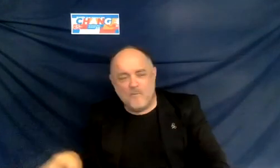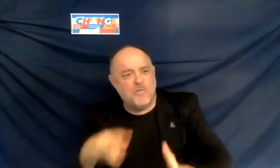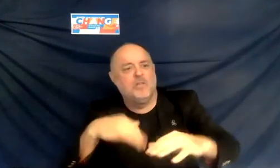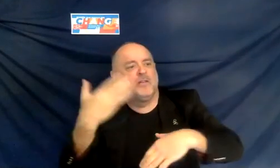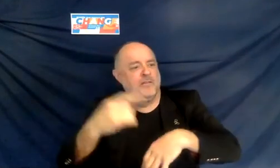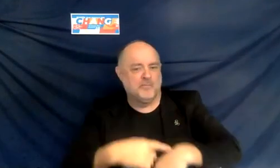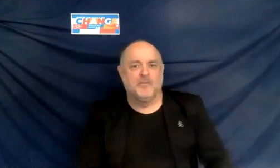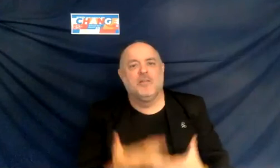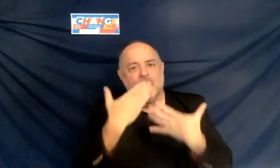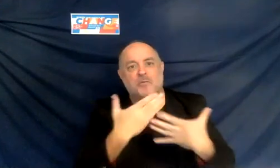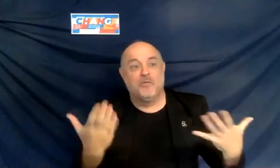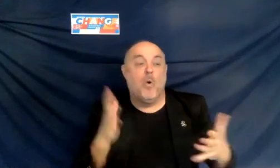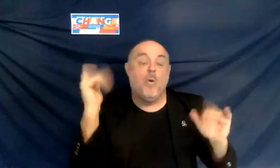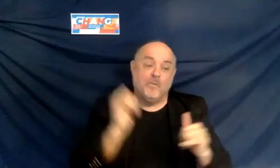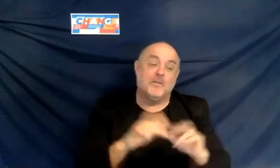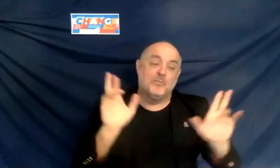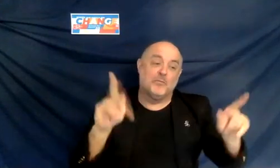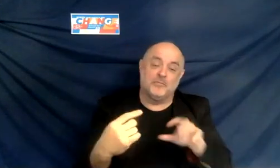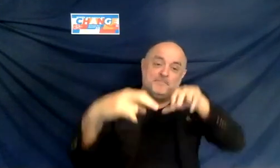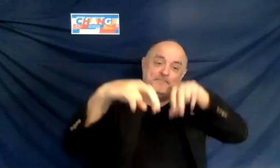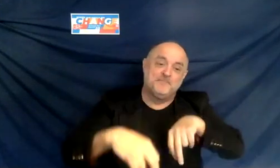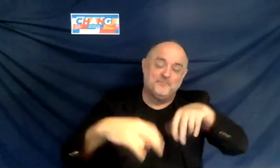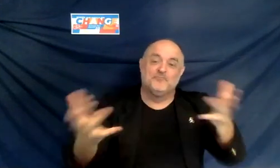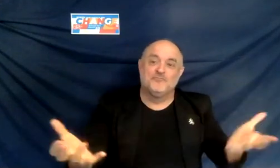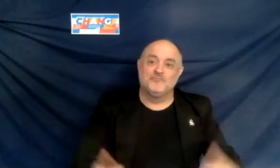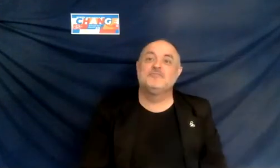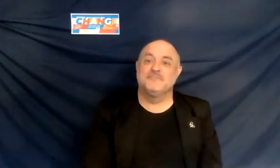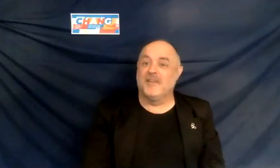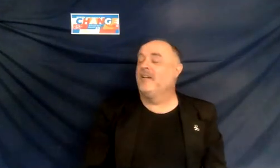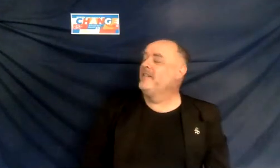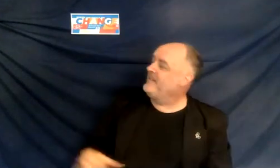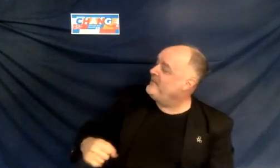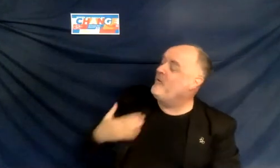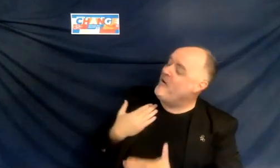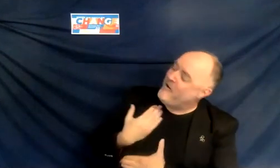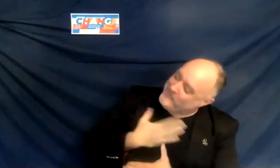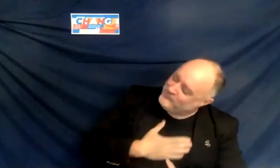time, hopefully in person. Yeah, of course. It's our absolute